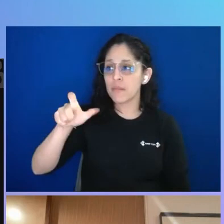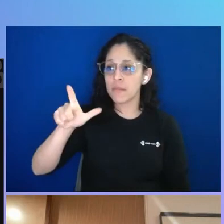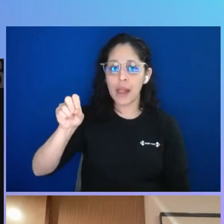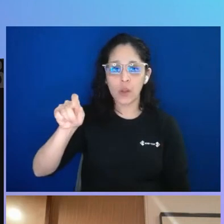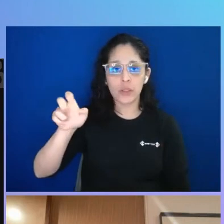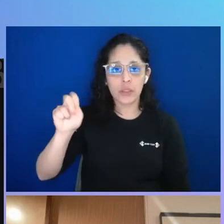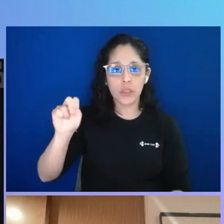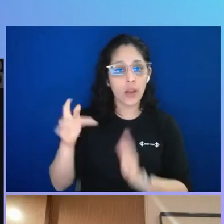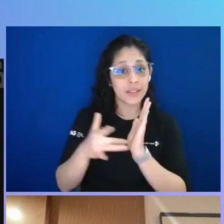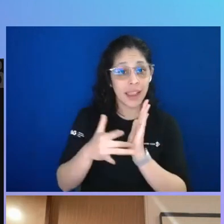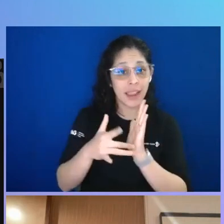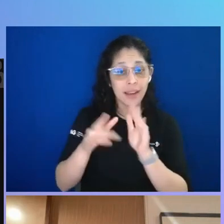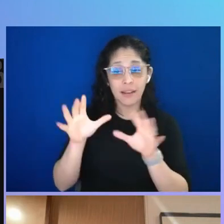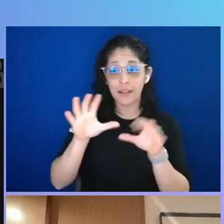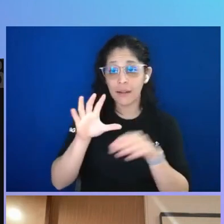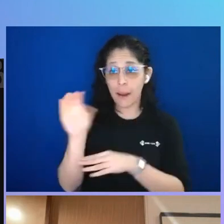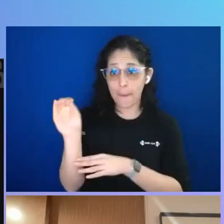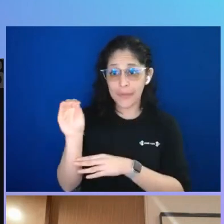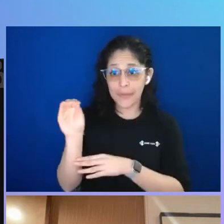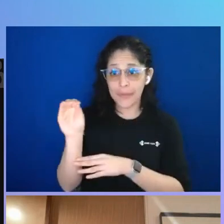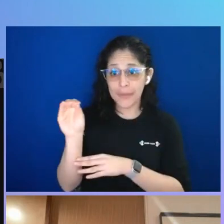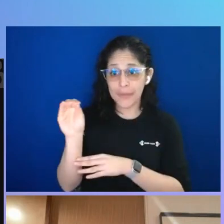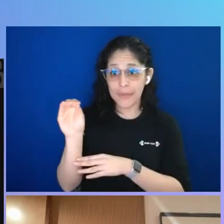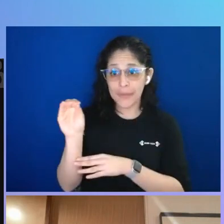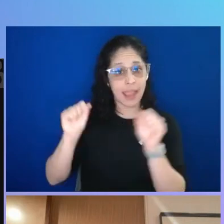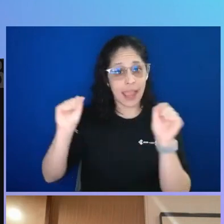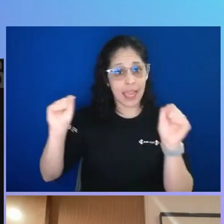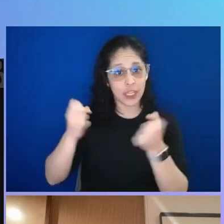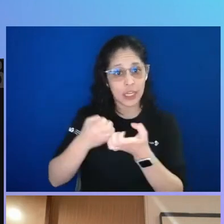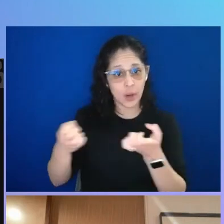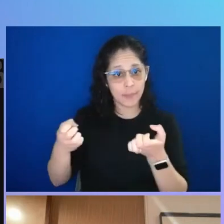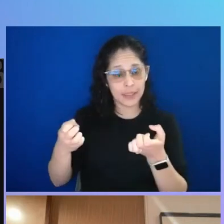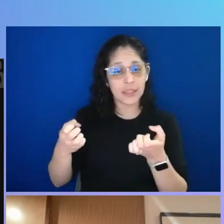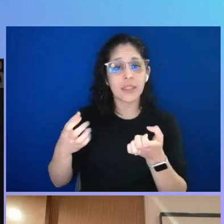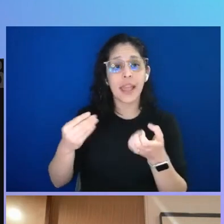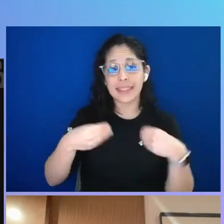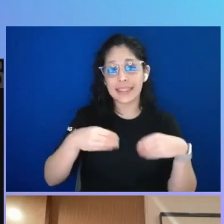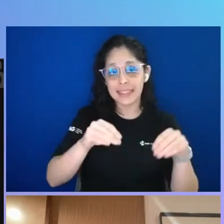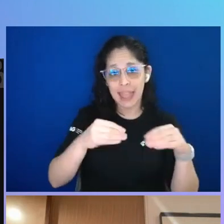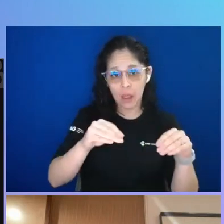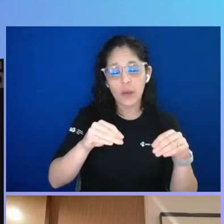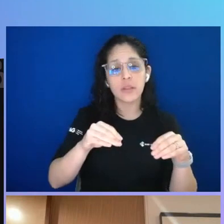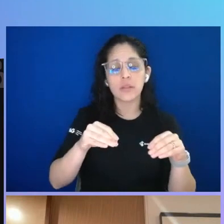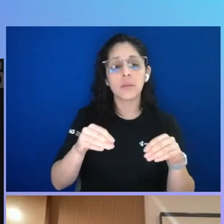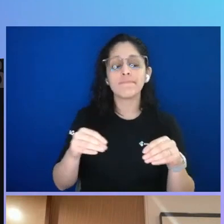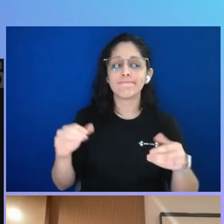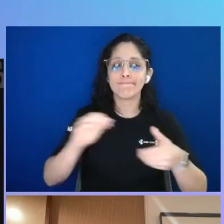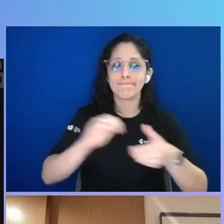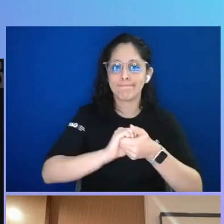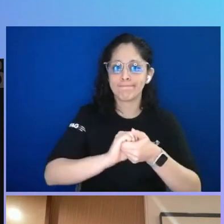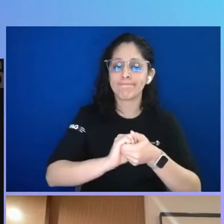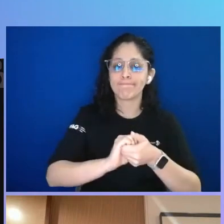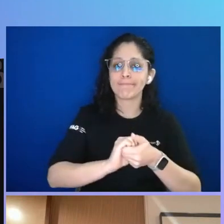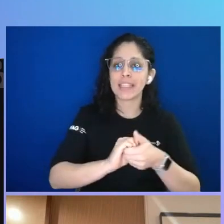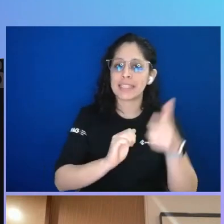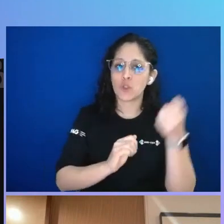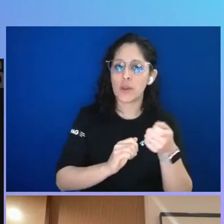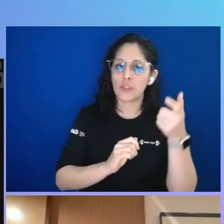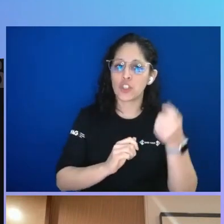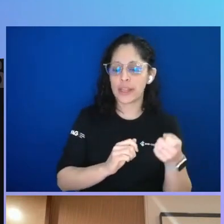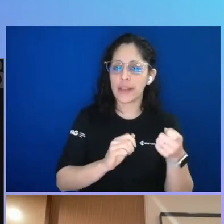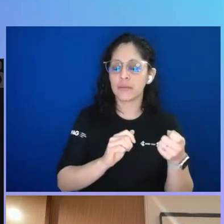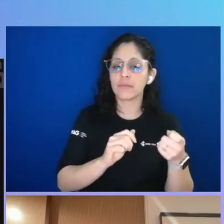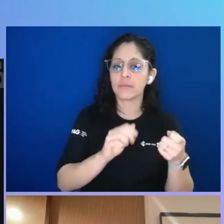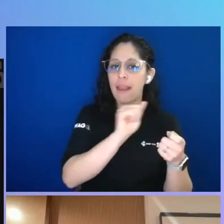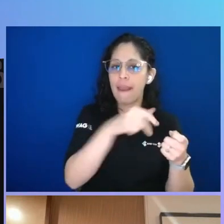sells exercise equipment along with a subscription-based fitness platform. On the screen, there are 5